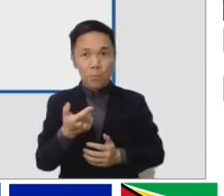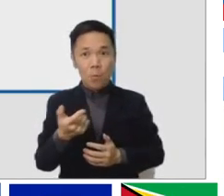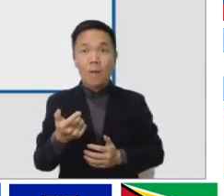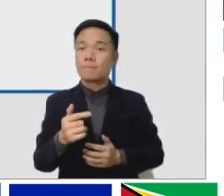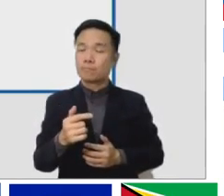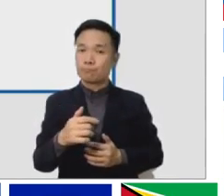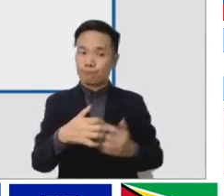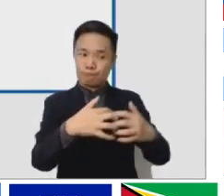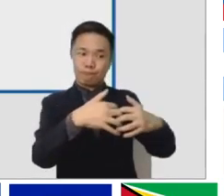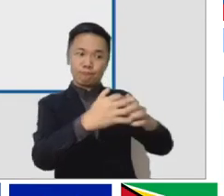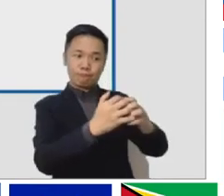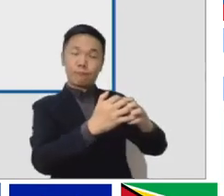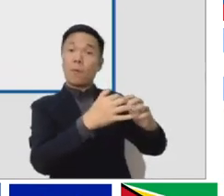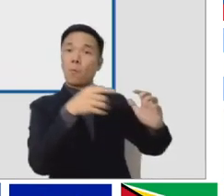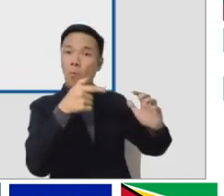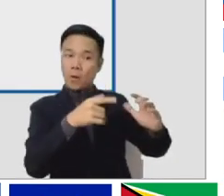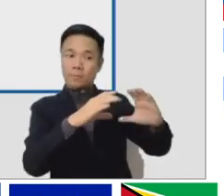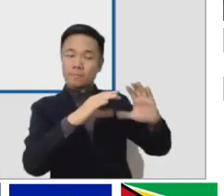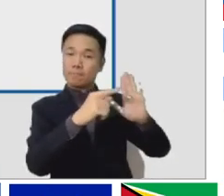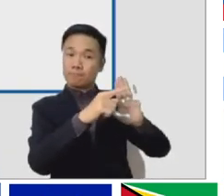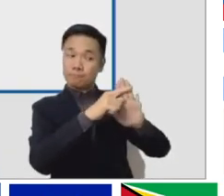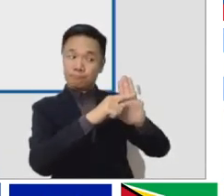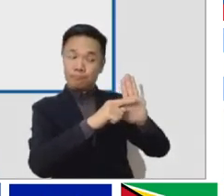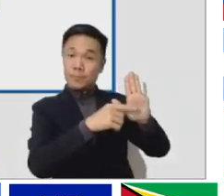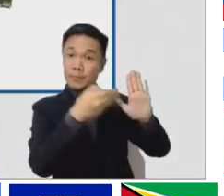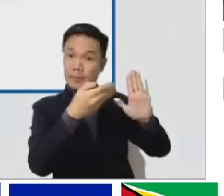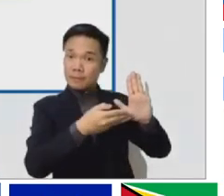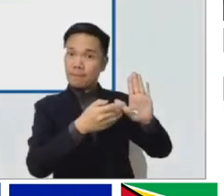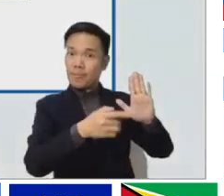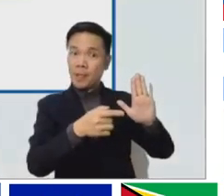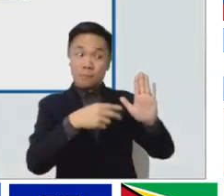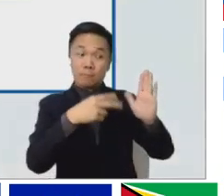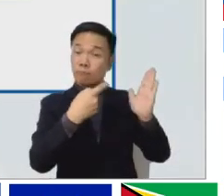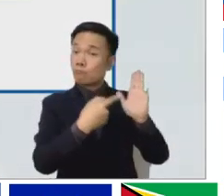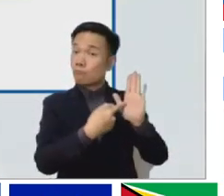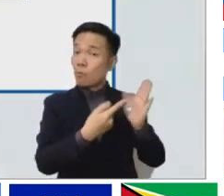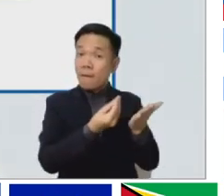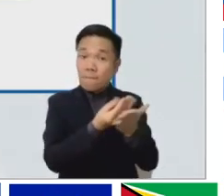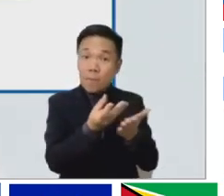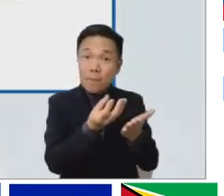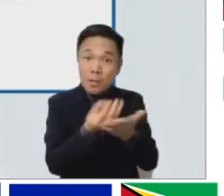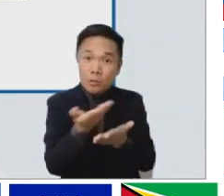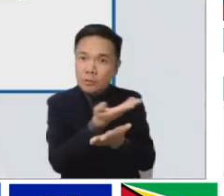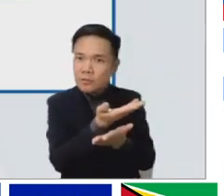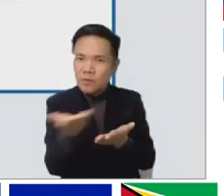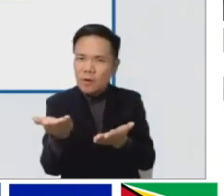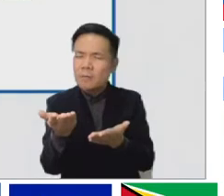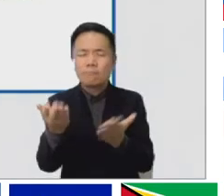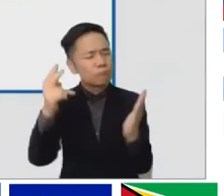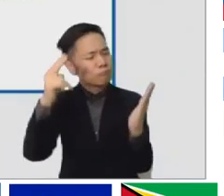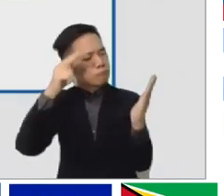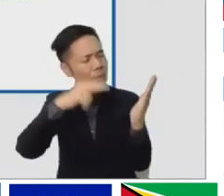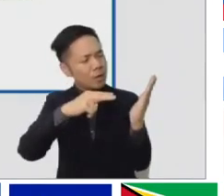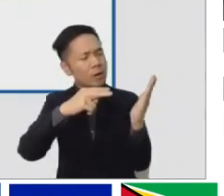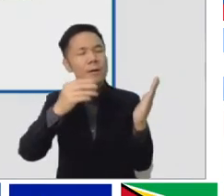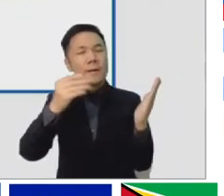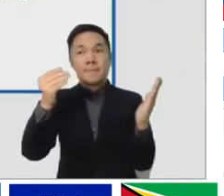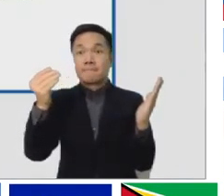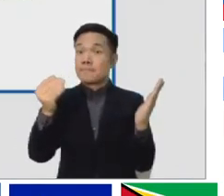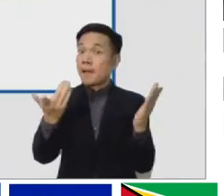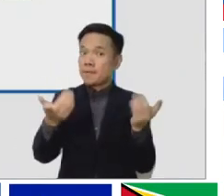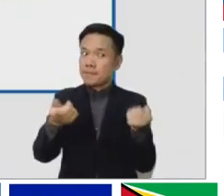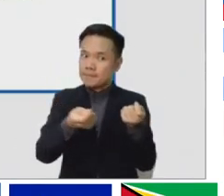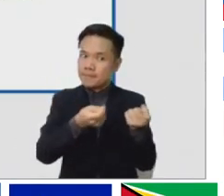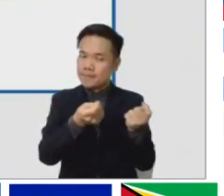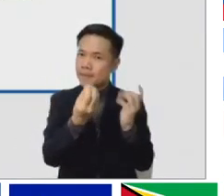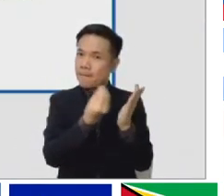also contributes to making informed decisions for these tools to just somehow manage information with our